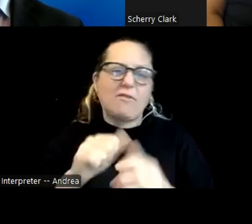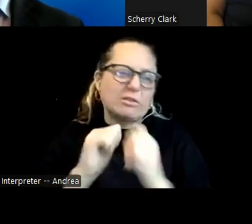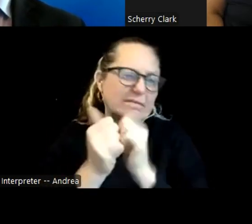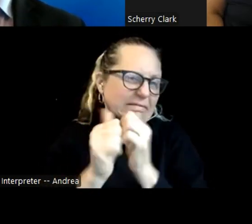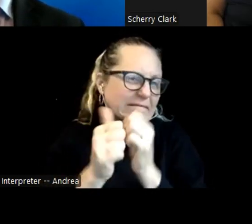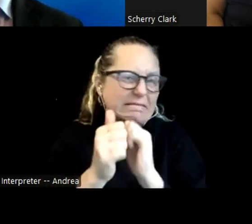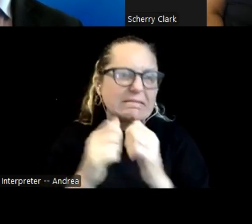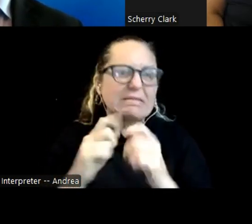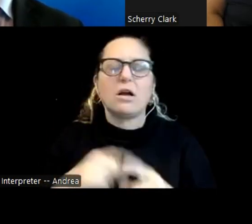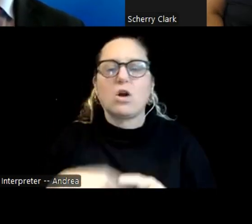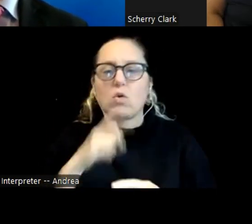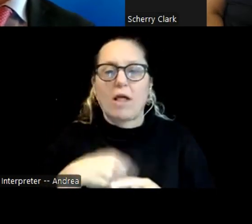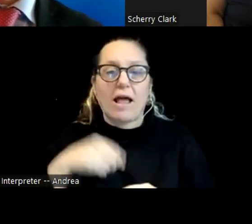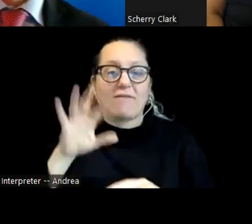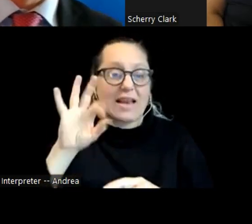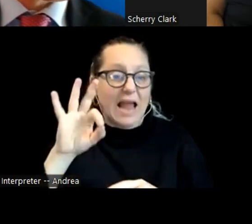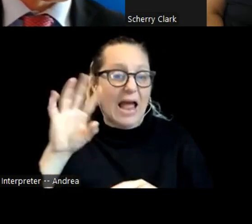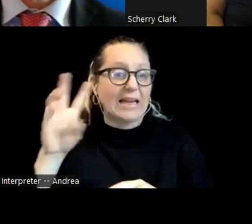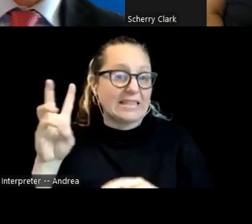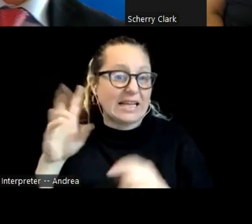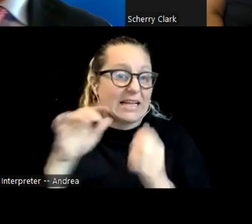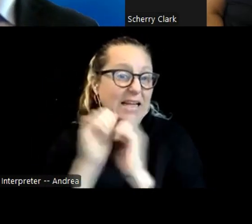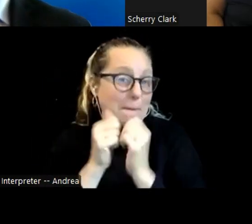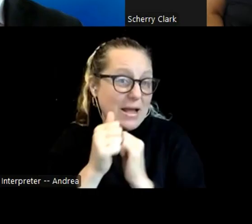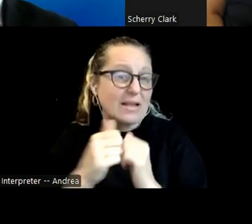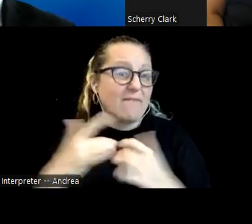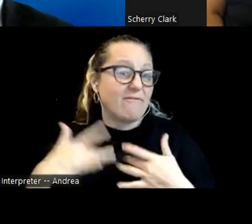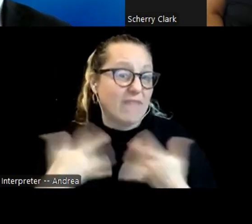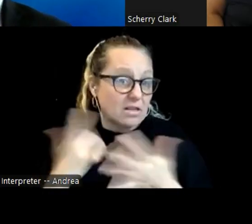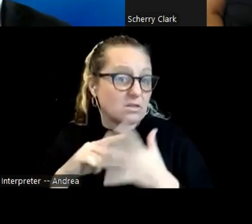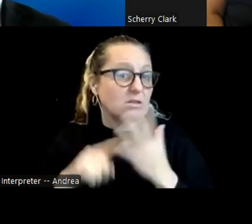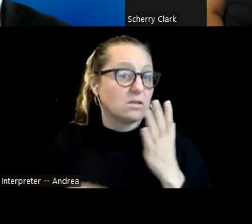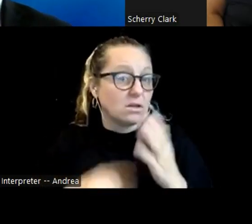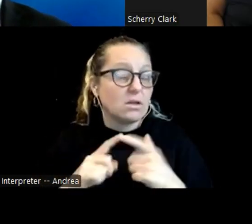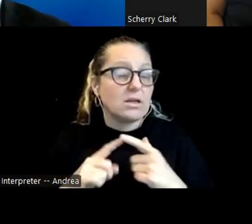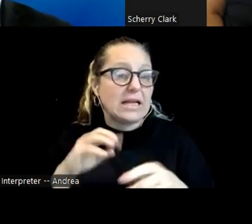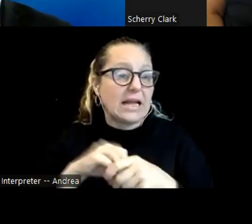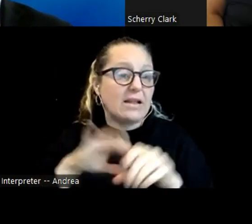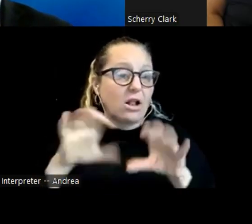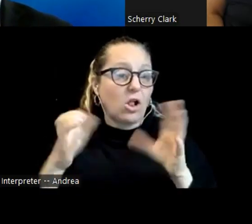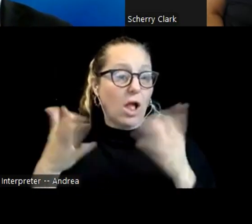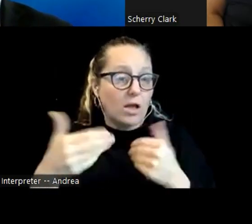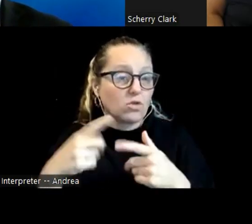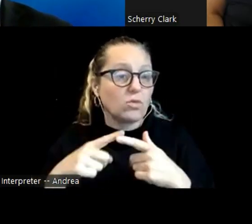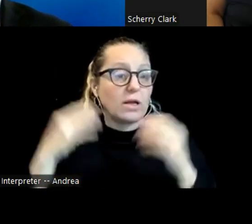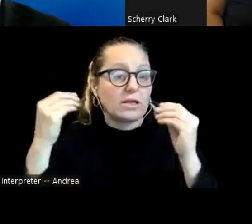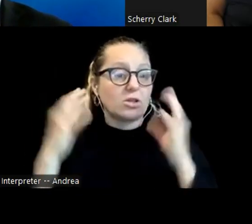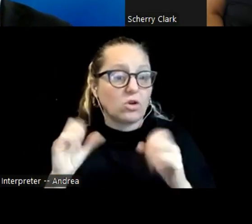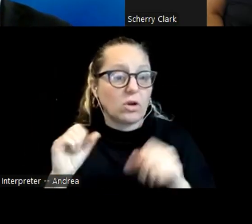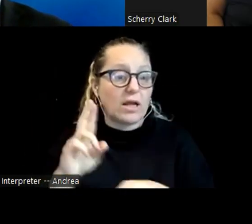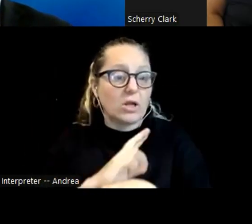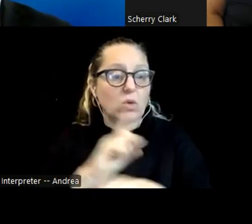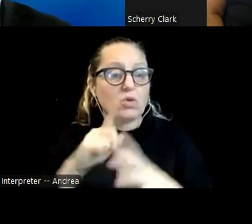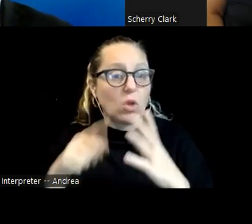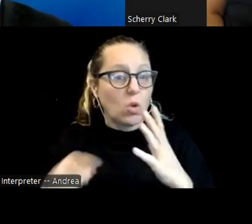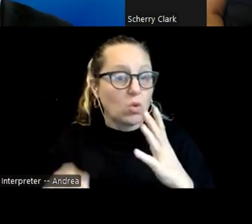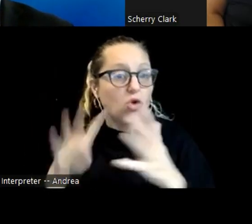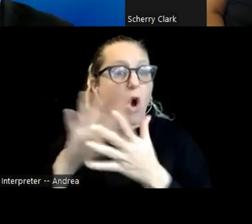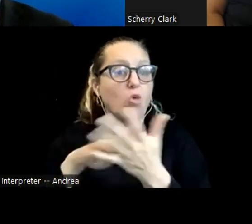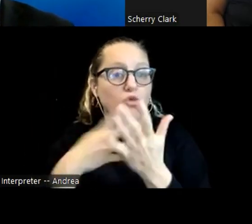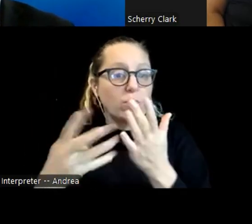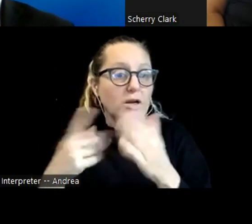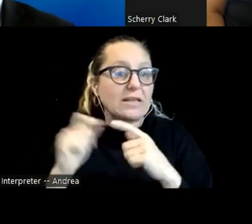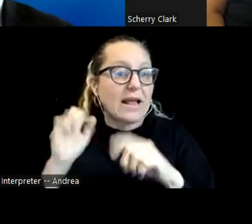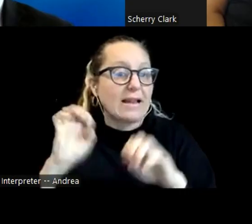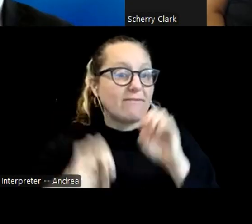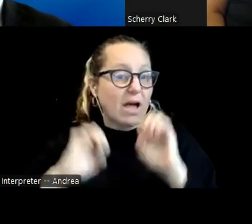have 96 competitive events that within the classroom, the teacher can use those rubrics, can evaluate